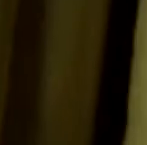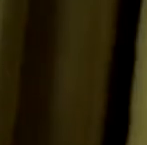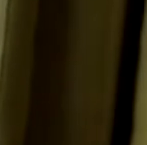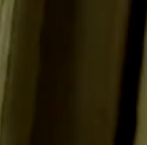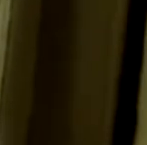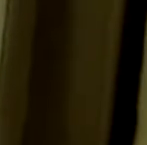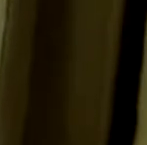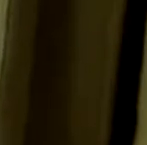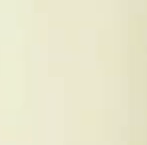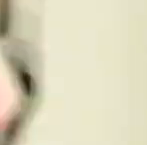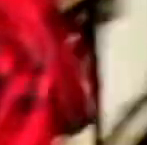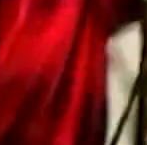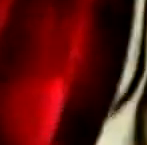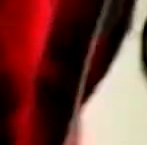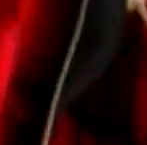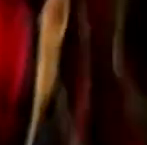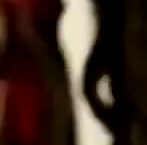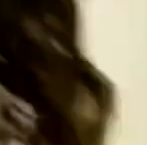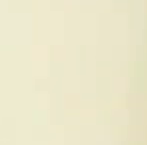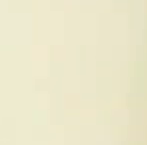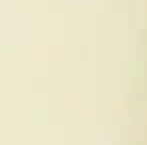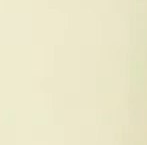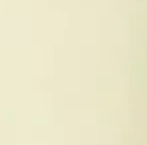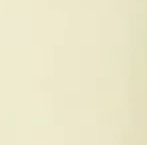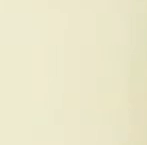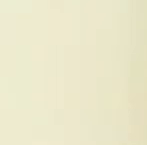Babe, mbona umejam?